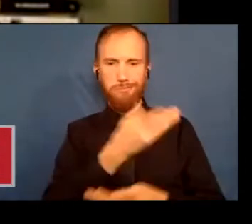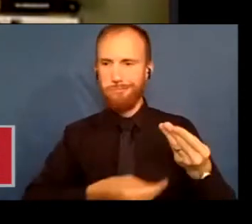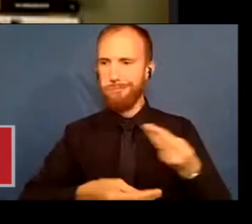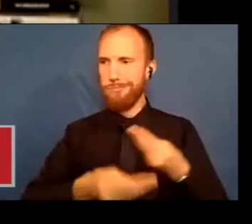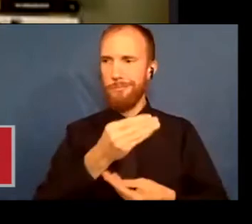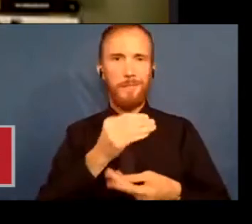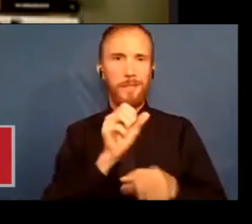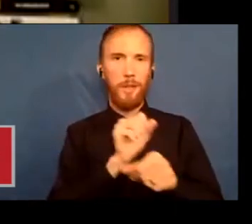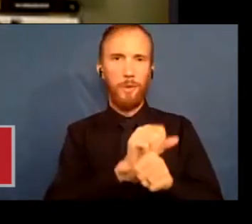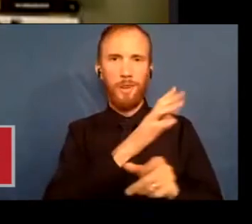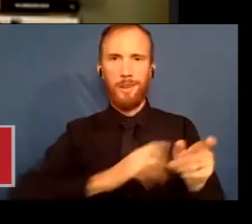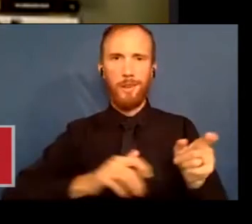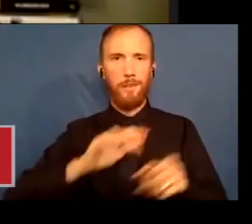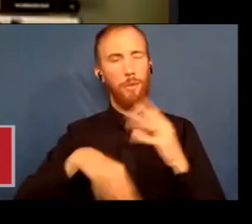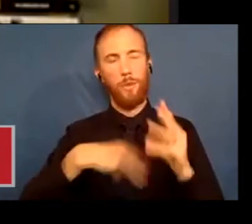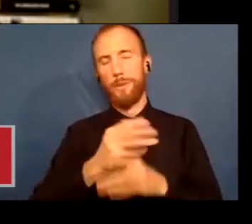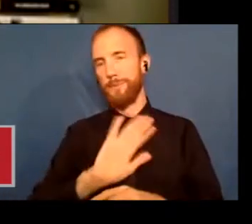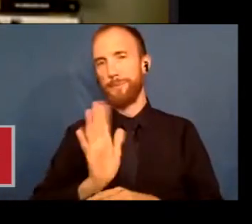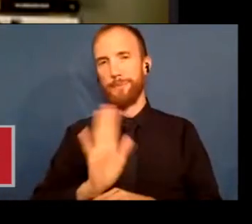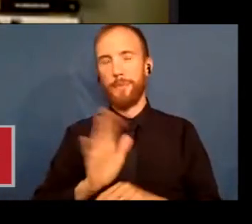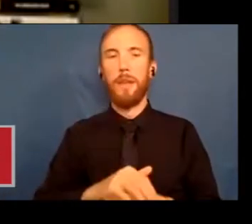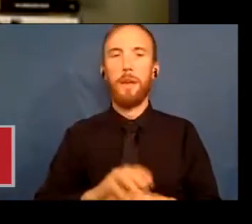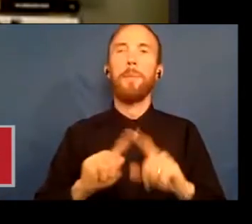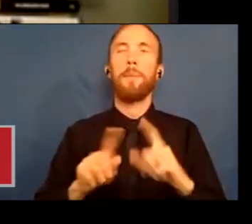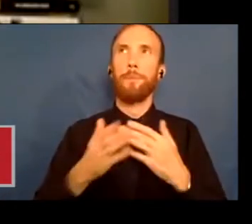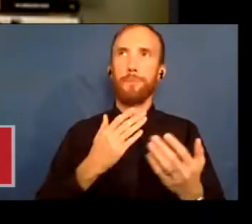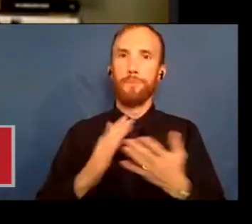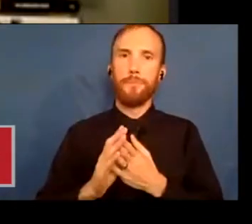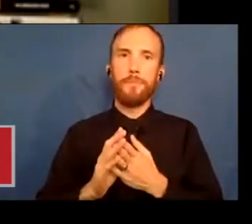so trade union power had been considerably weakened.